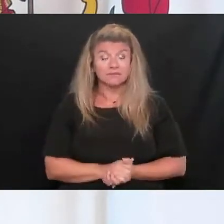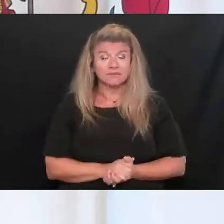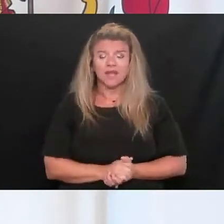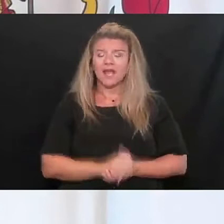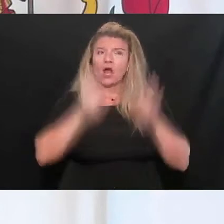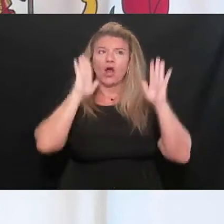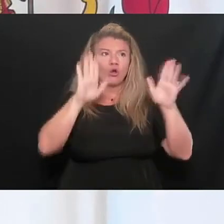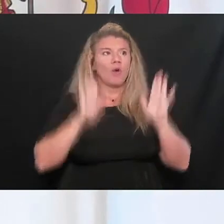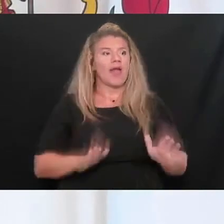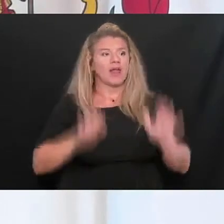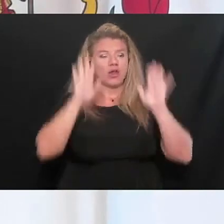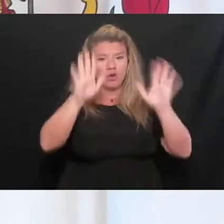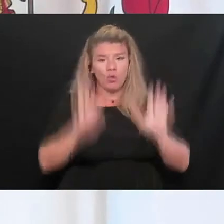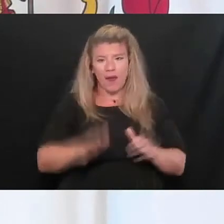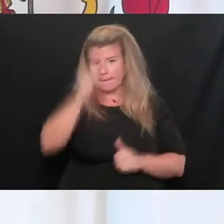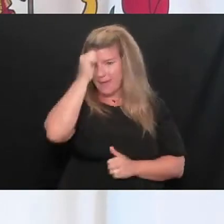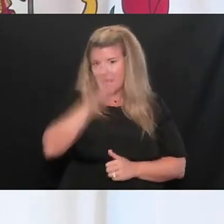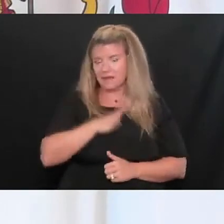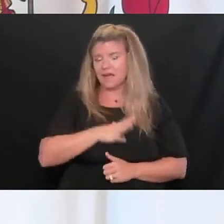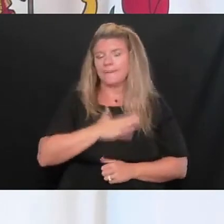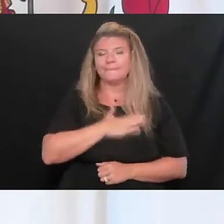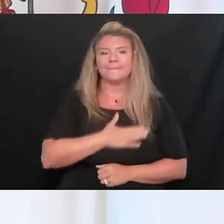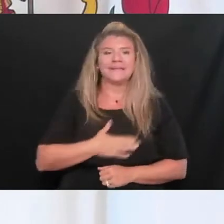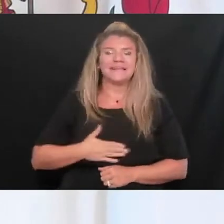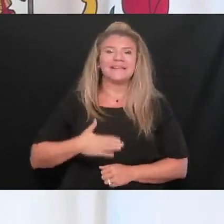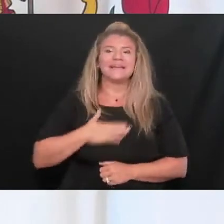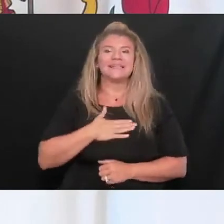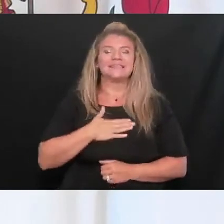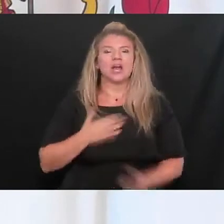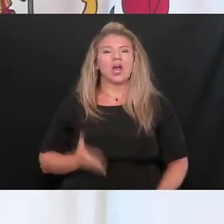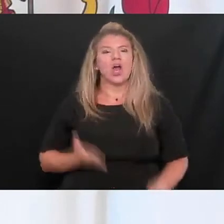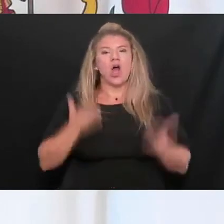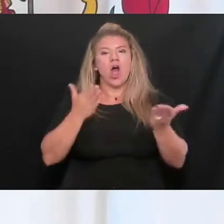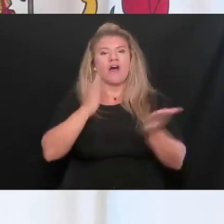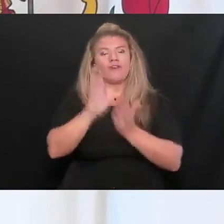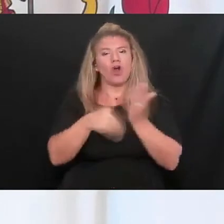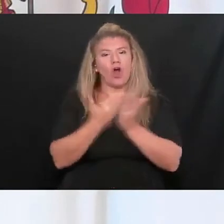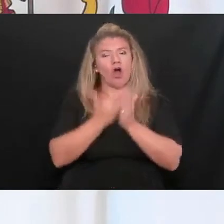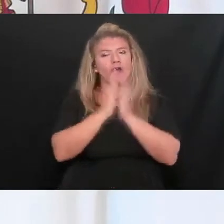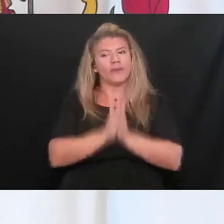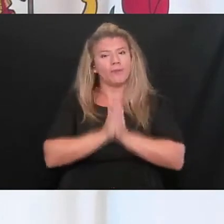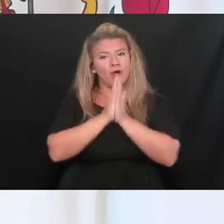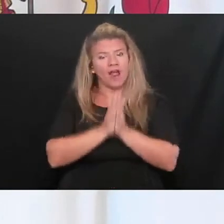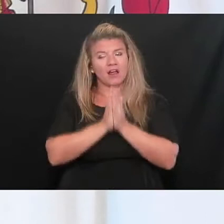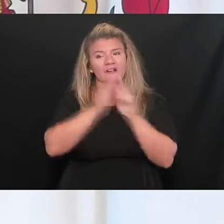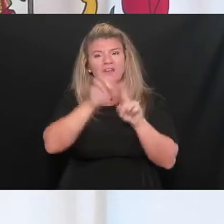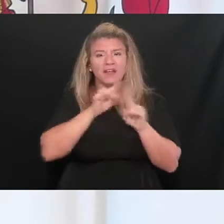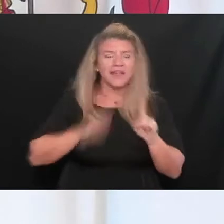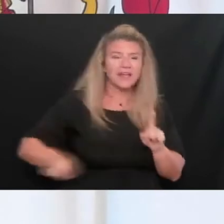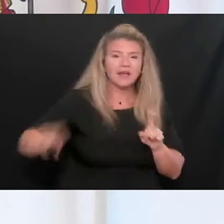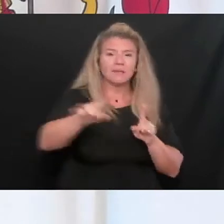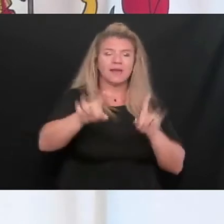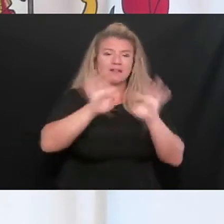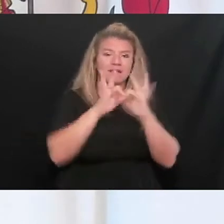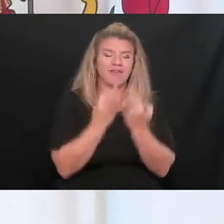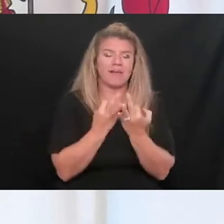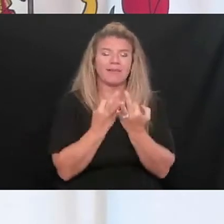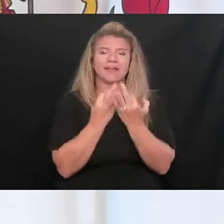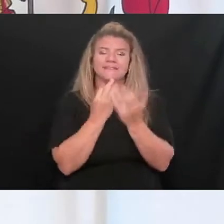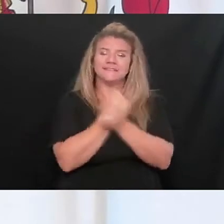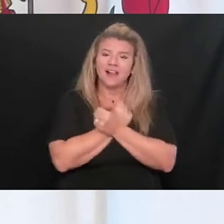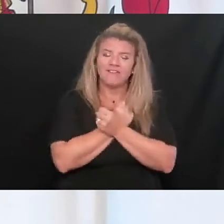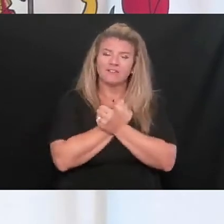great, great man, and please, please offer up all your prayers to he and all of his family and loved ones and everything.